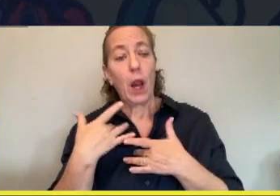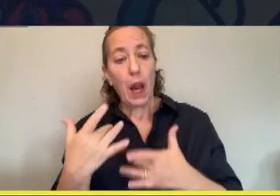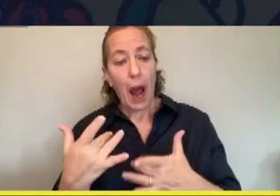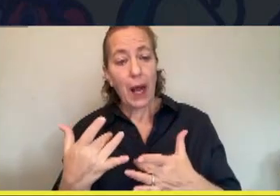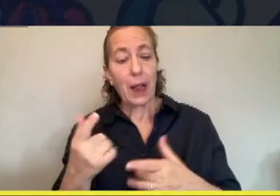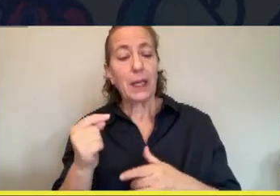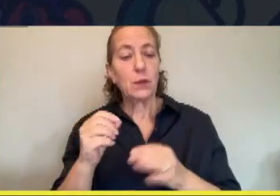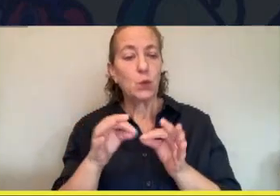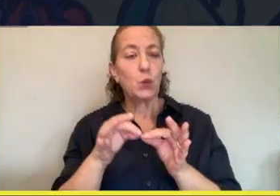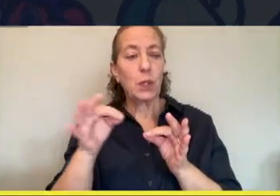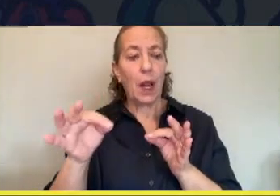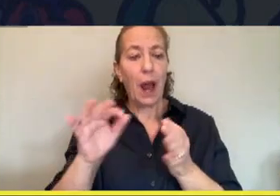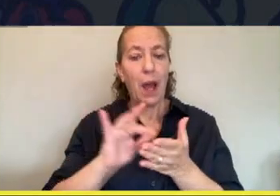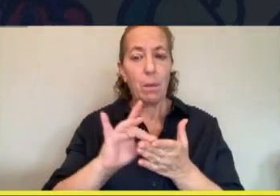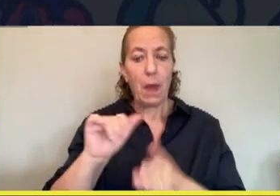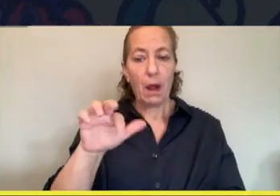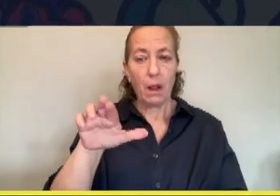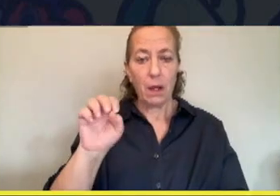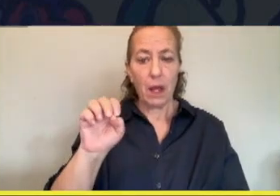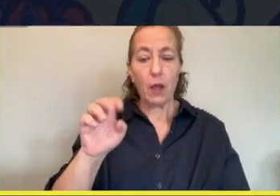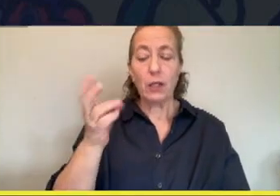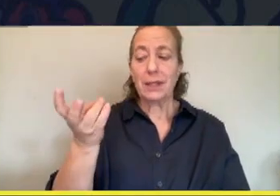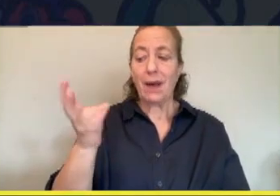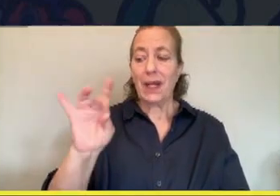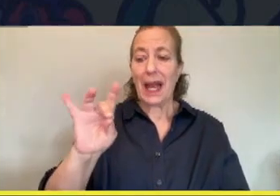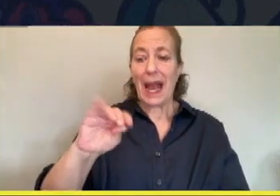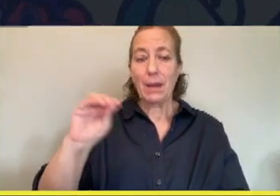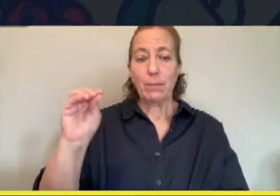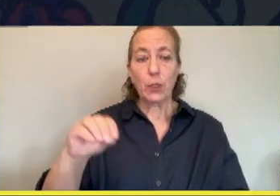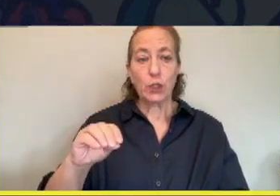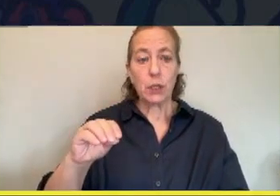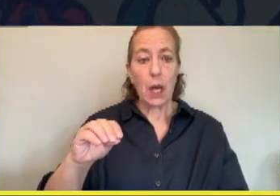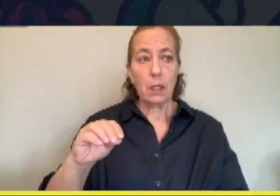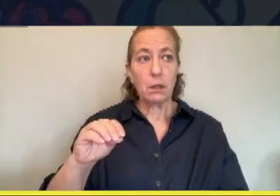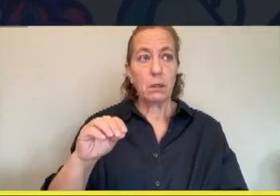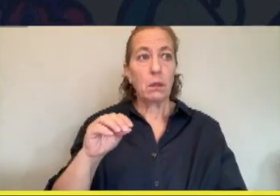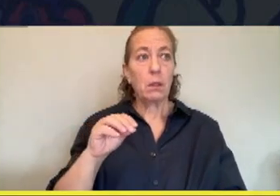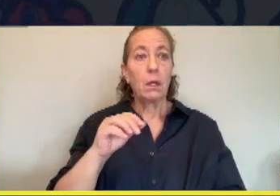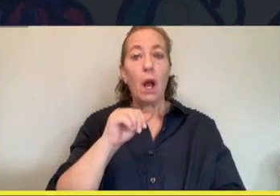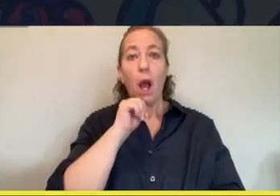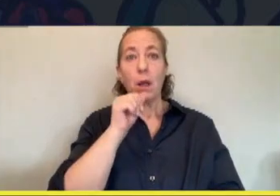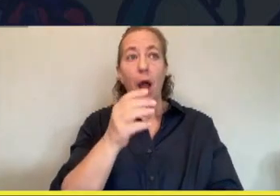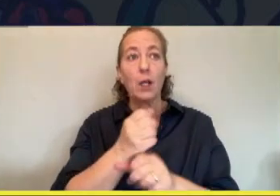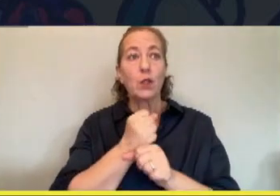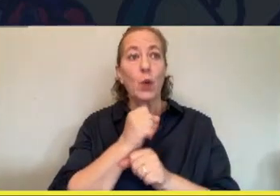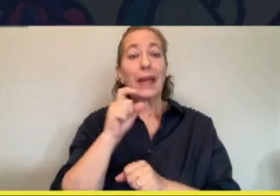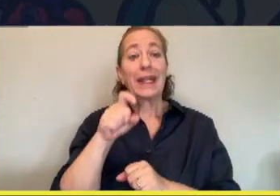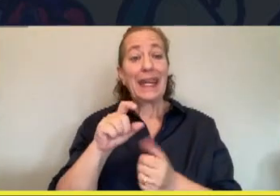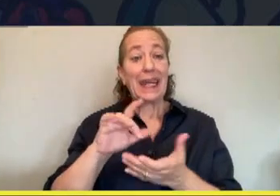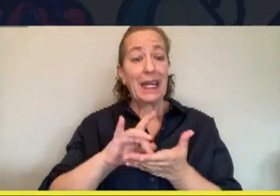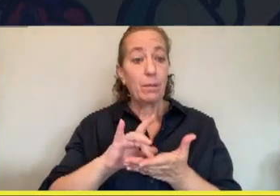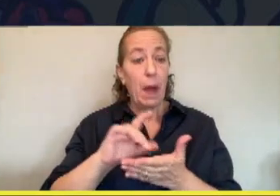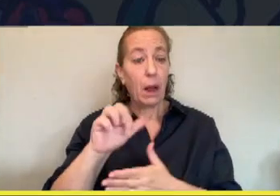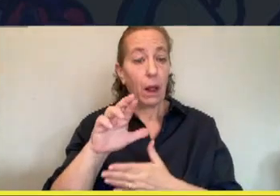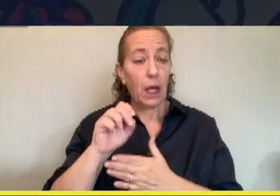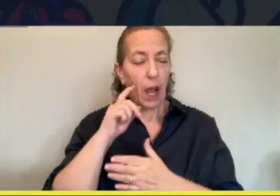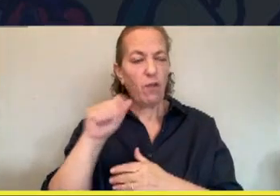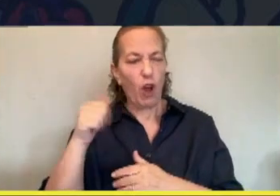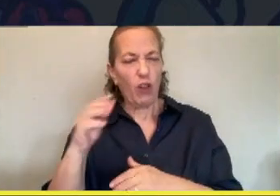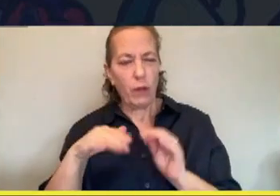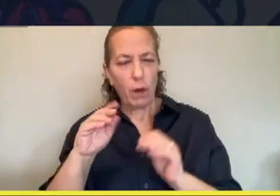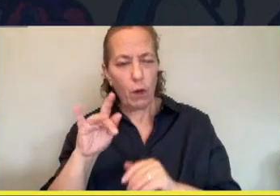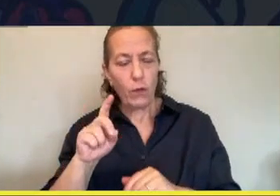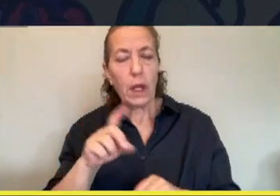care, 78% likely not to get needed medical care for something other than COVID, and the